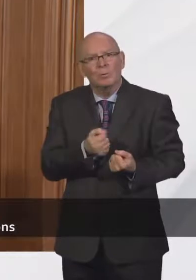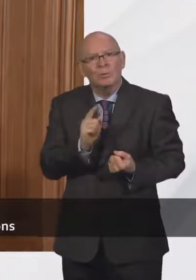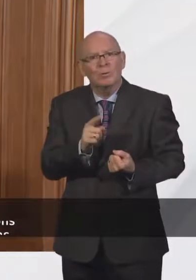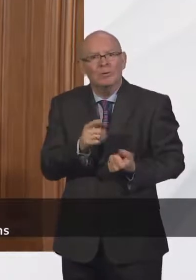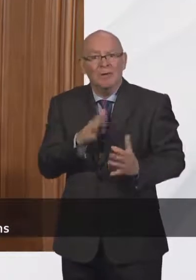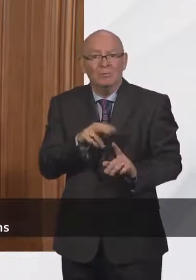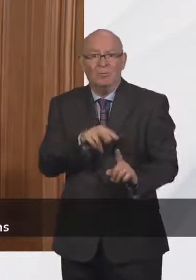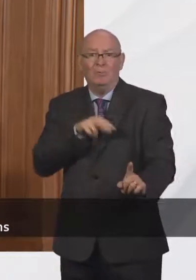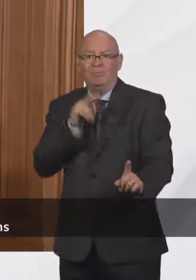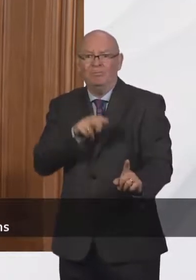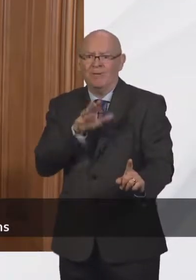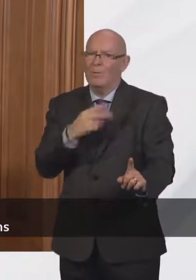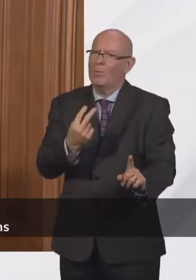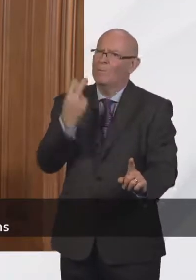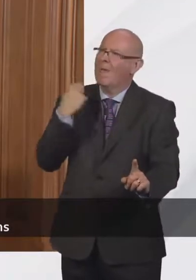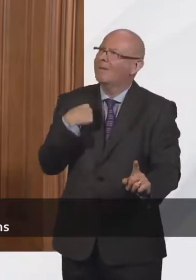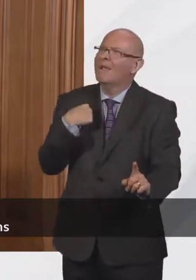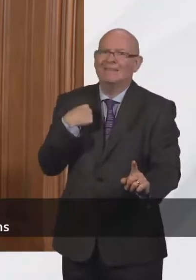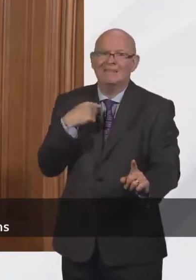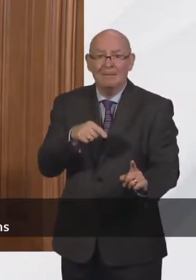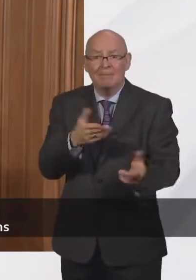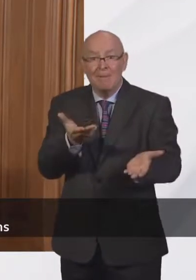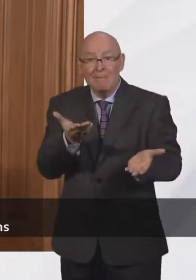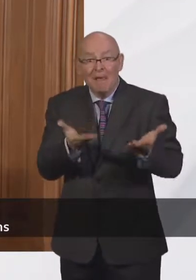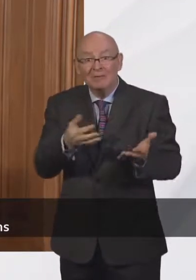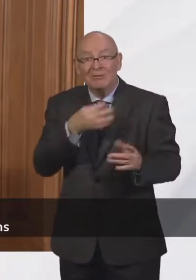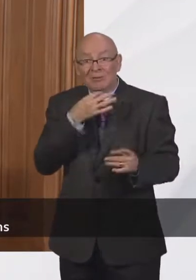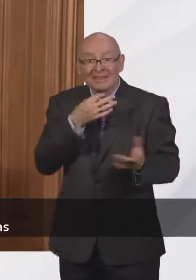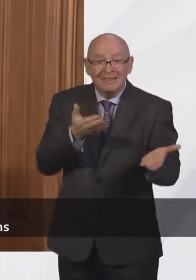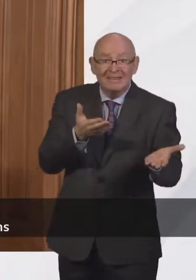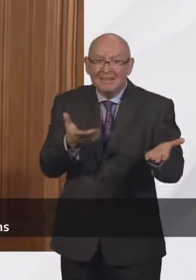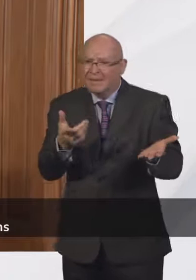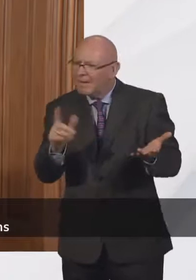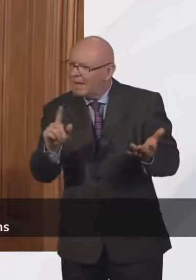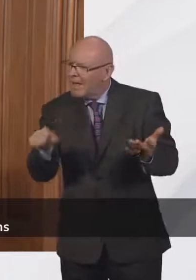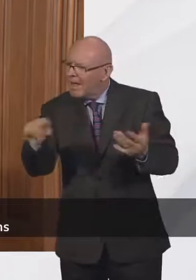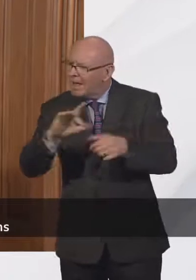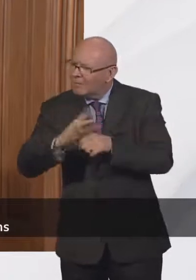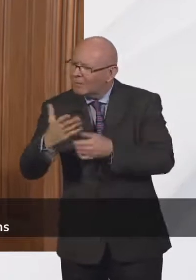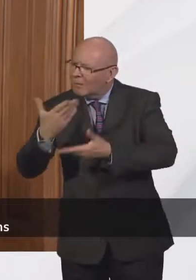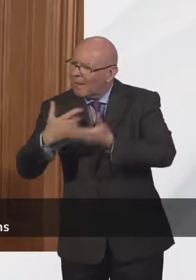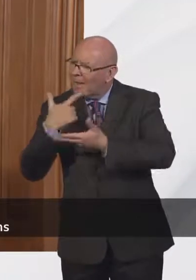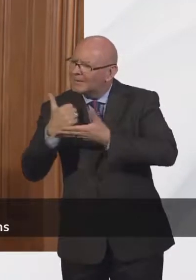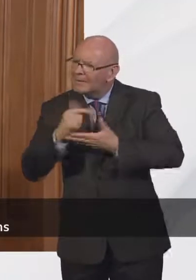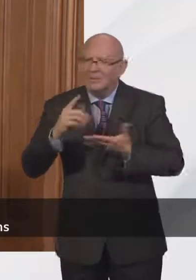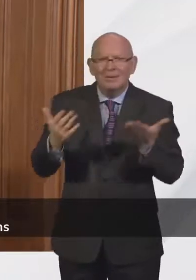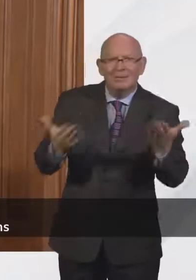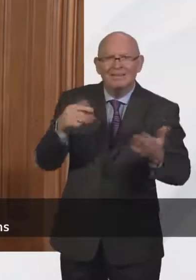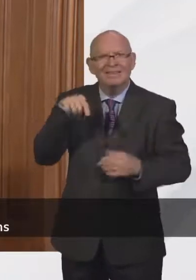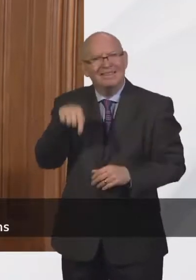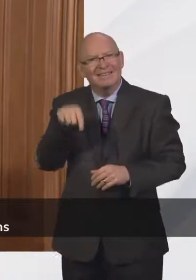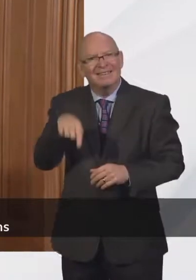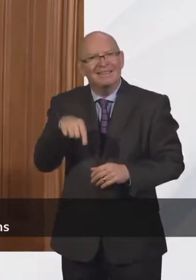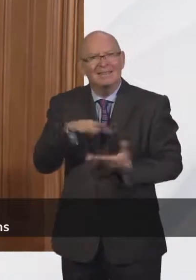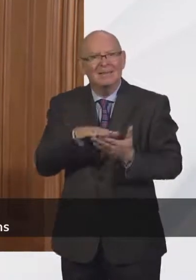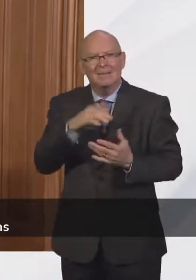UK. We have worked absolutely in lockstep. My first meeting this morning, before 9 o'clock, was with the Chief Medical Officers of the 4 nations,